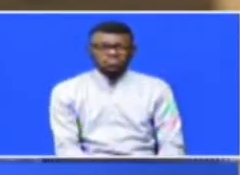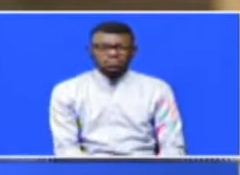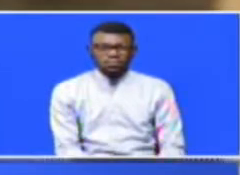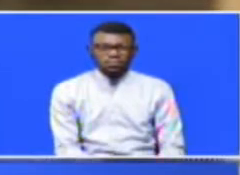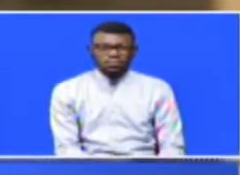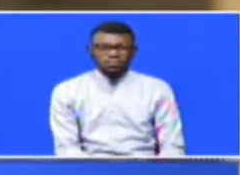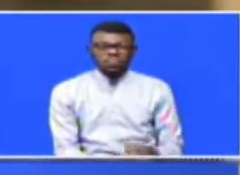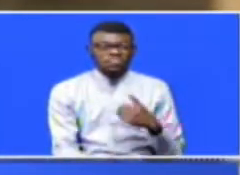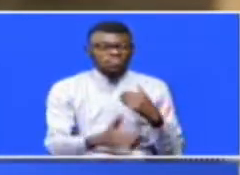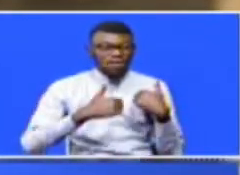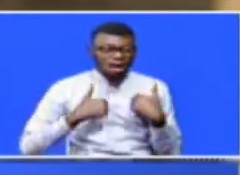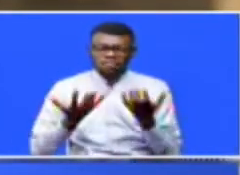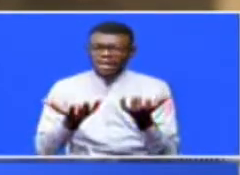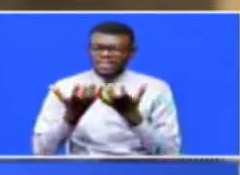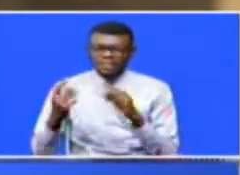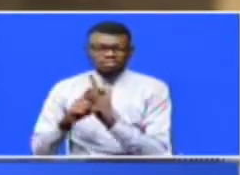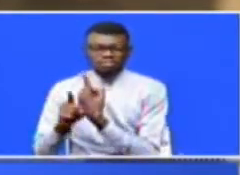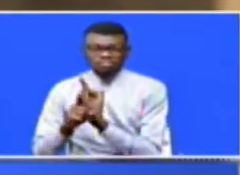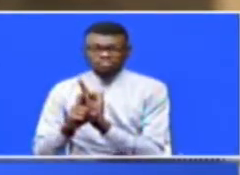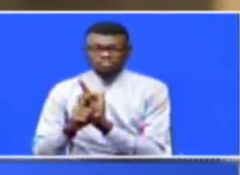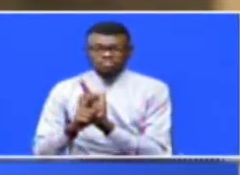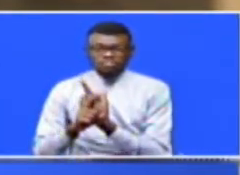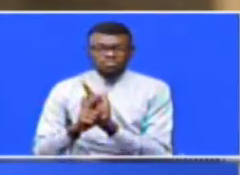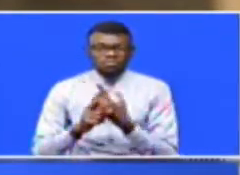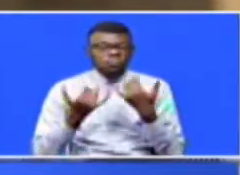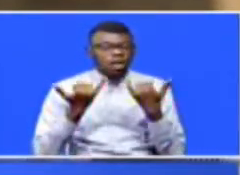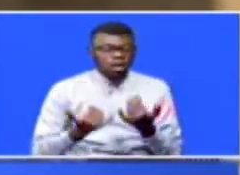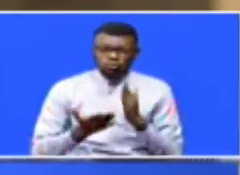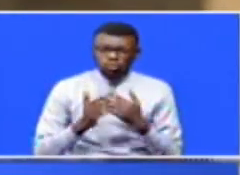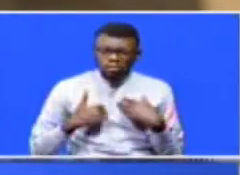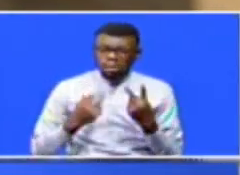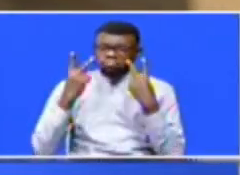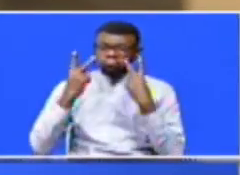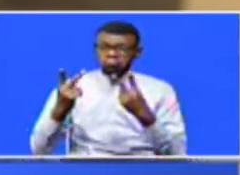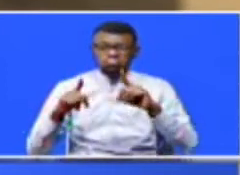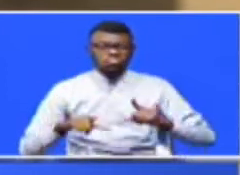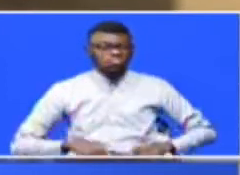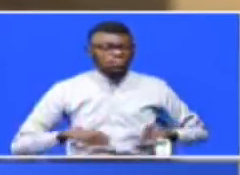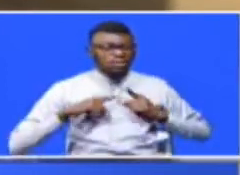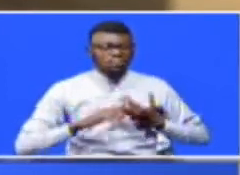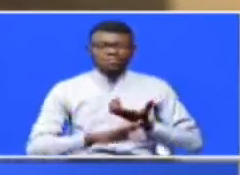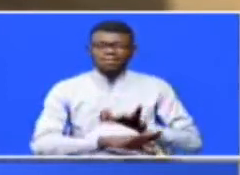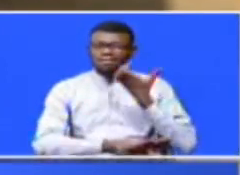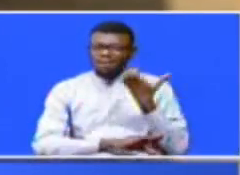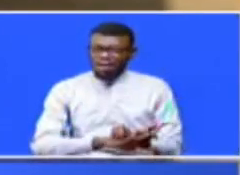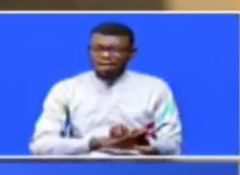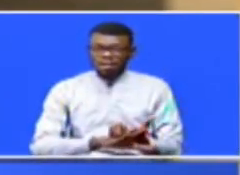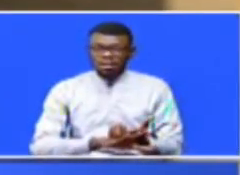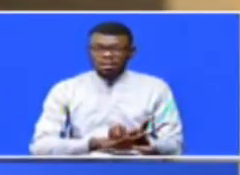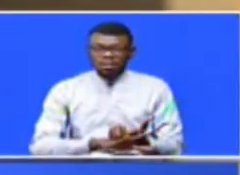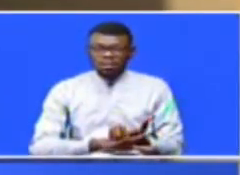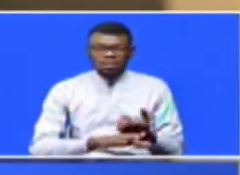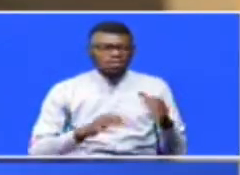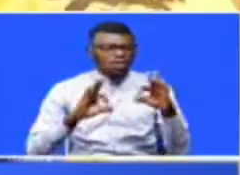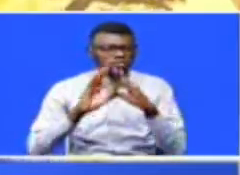kuna mahitaji home. Sasa, ndio sasa niliona, hey, life ni ngumu sana, sasa hata nipeleki family